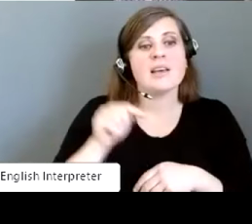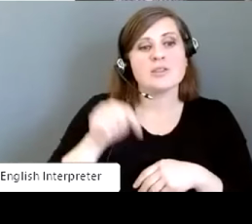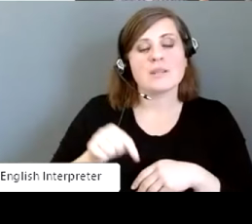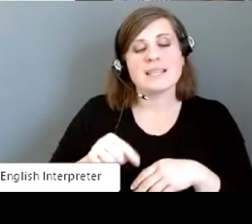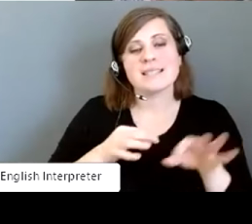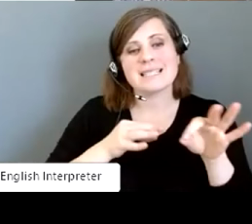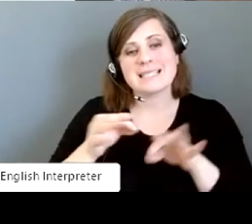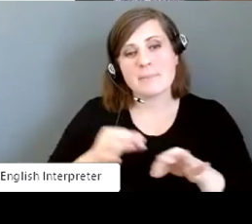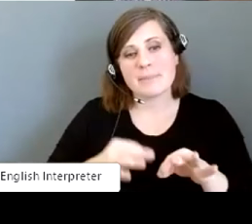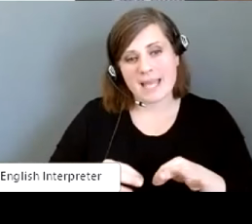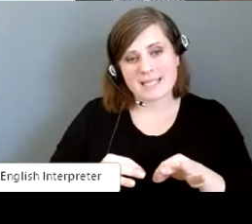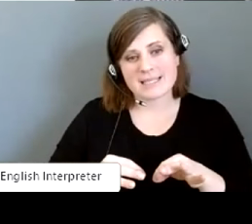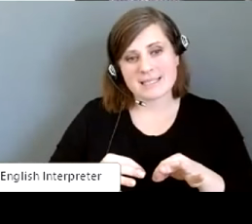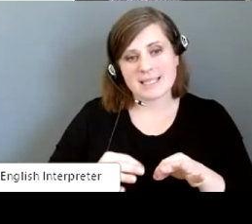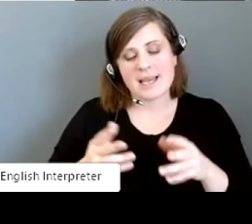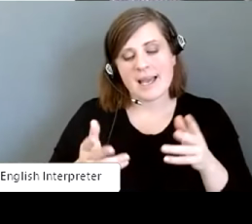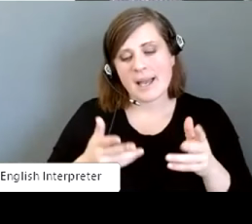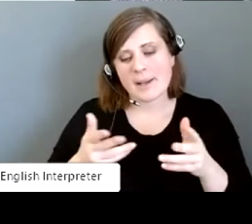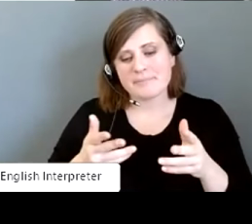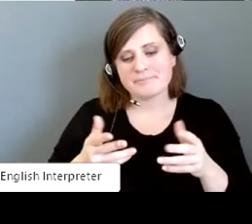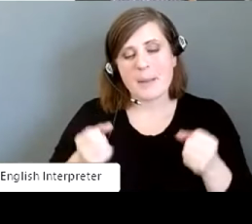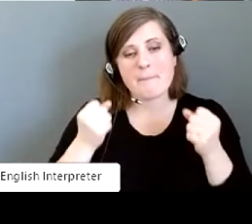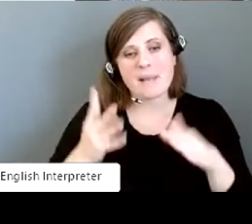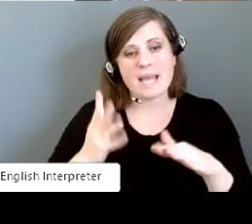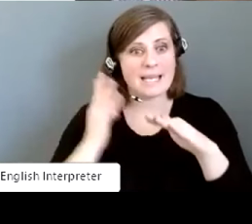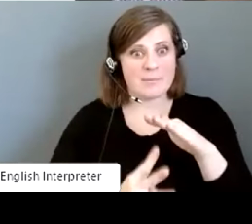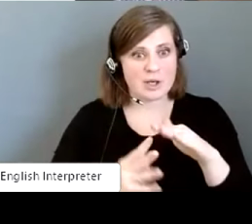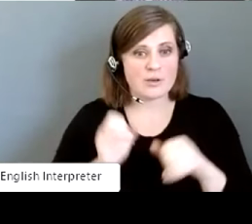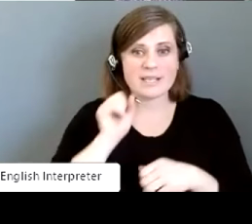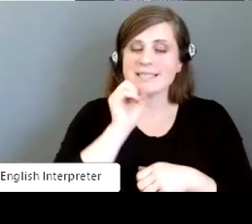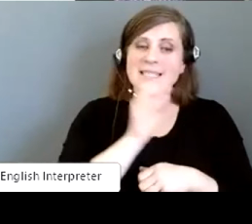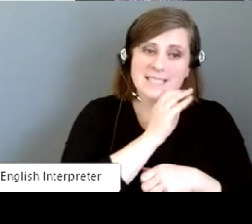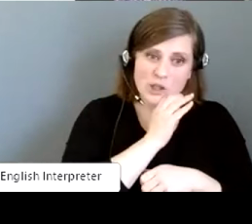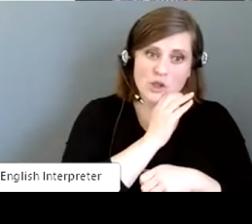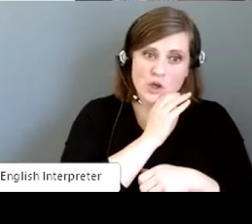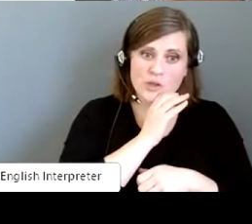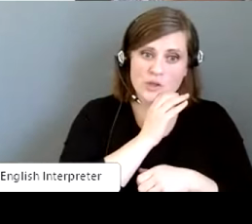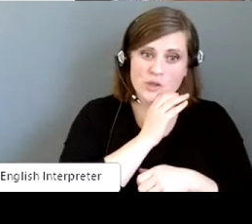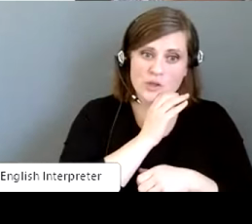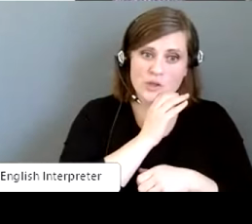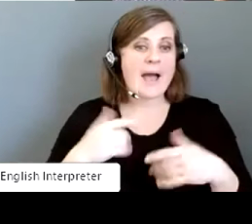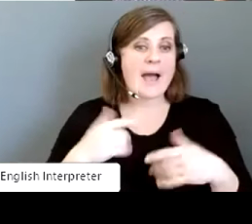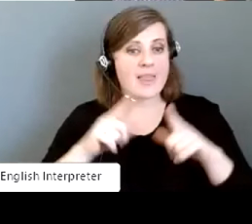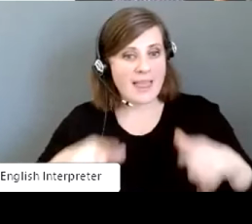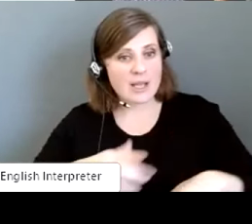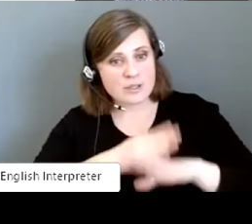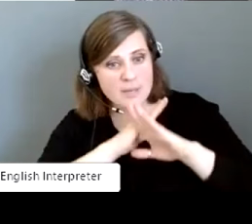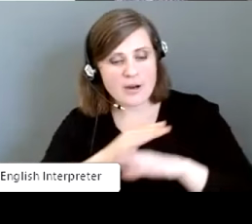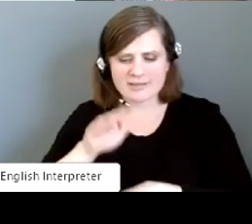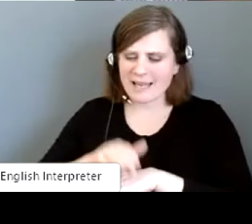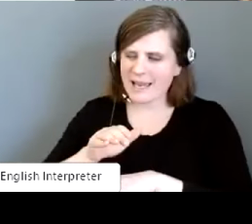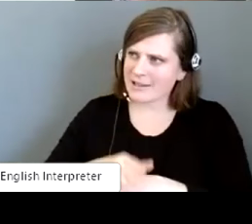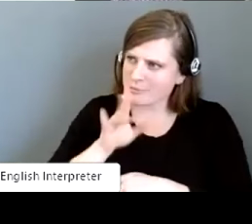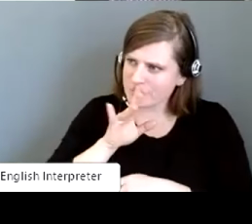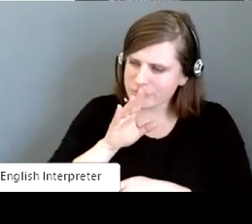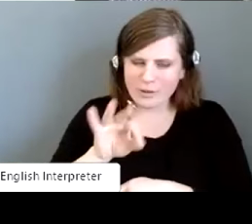you would have a lot of immigrant seniors who have language barrier, people who can't speak English or